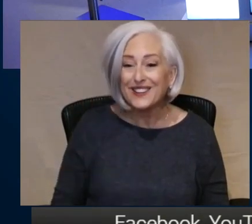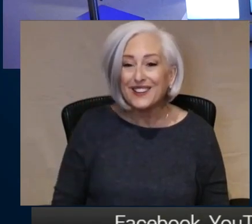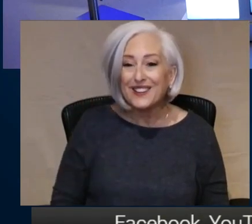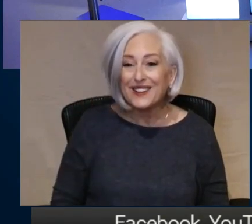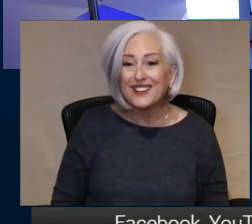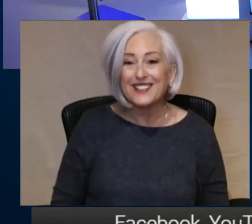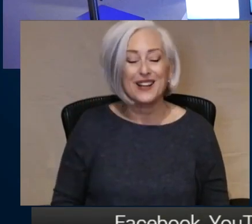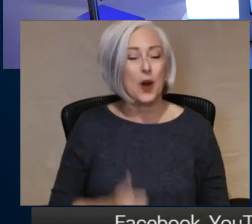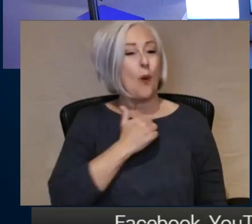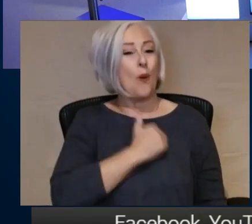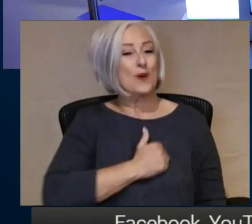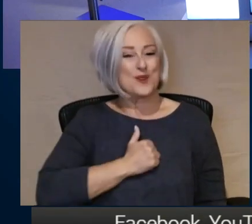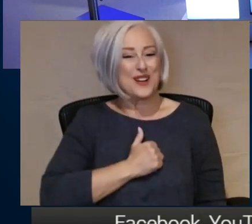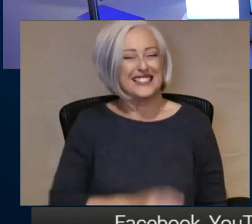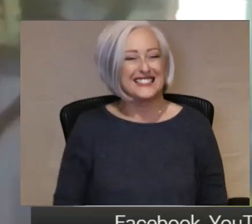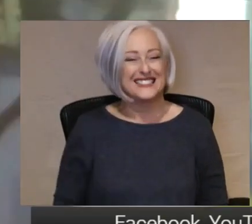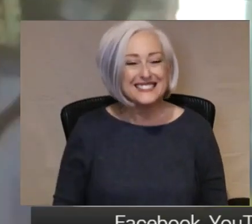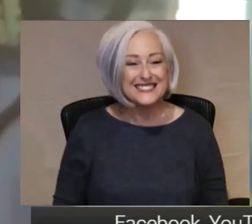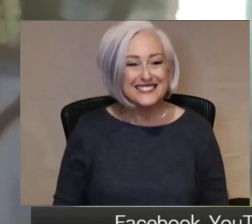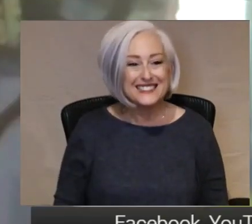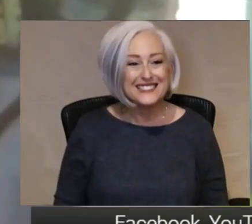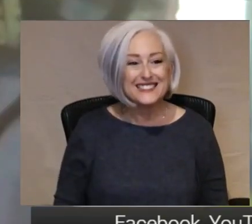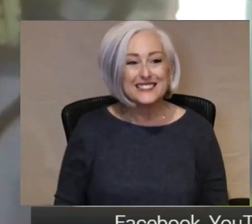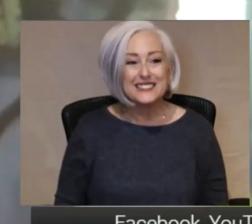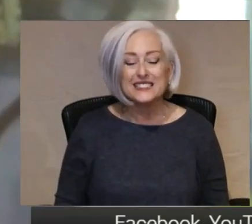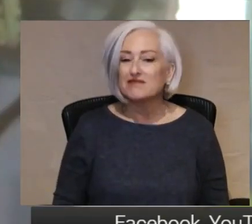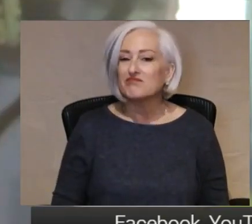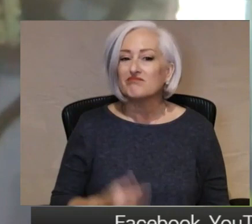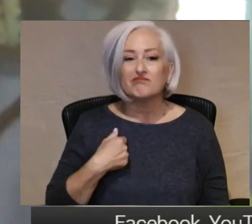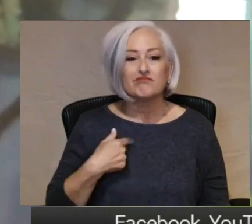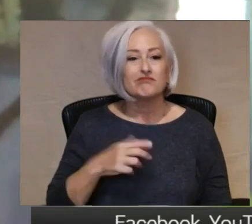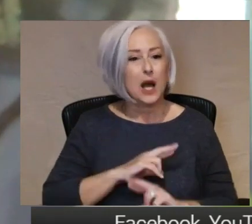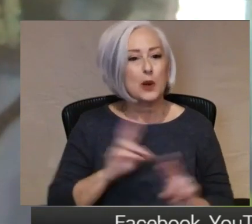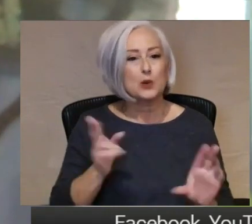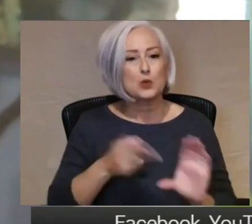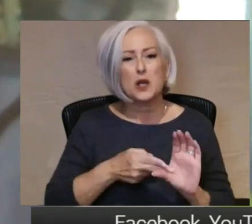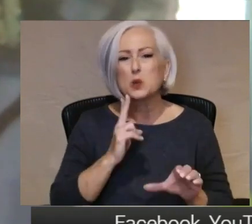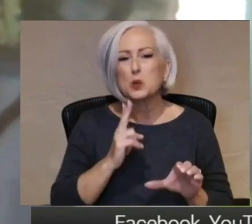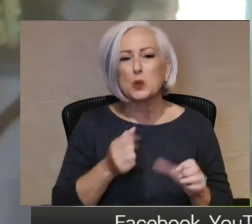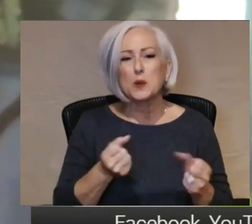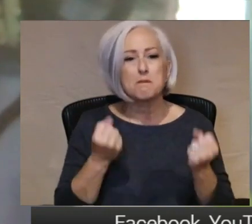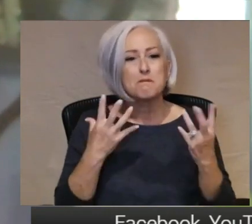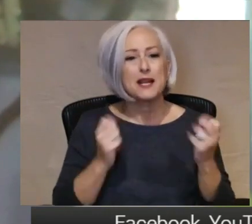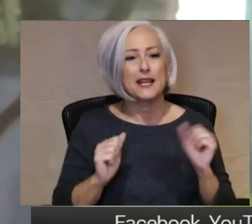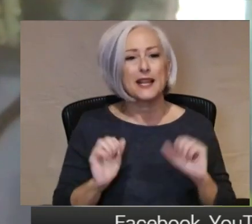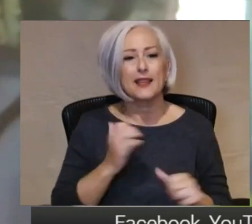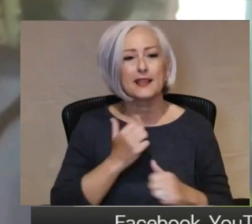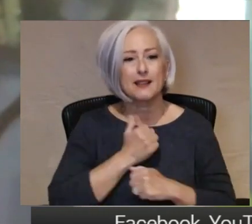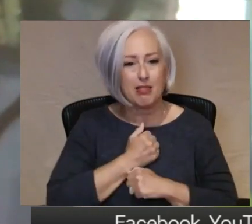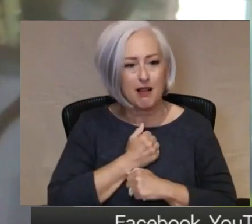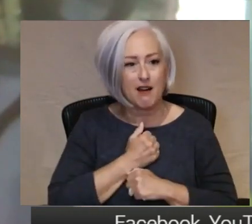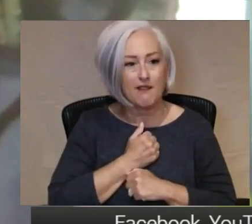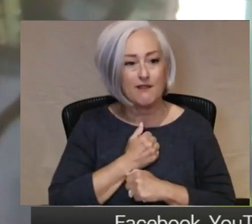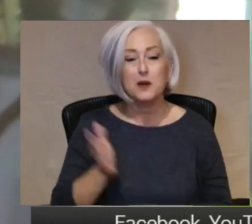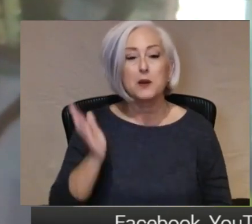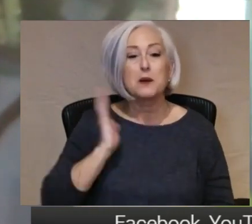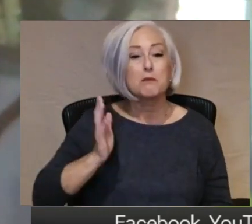It went. Okay. I was ready to quit two of the things I love. I have been an English handbell ringer